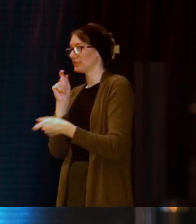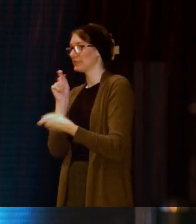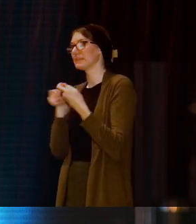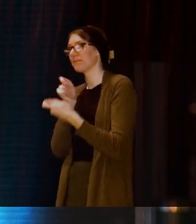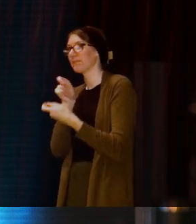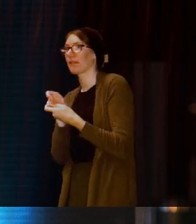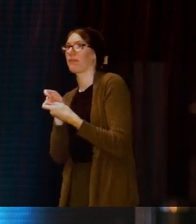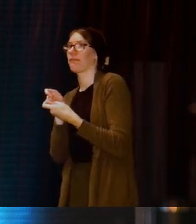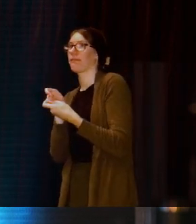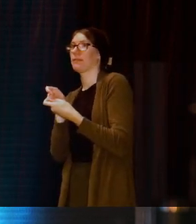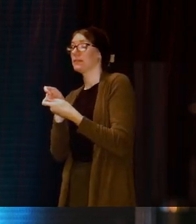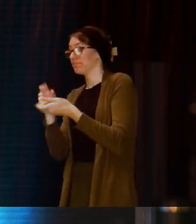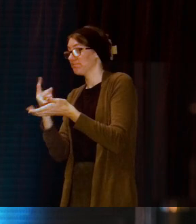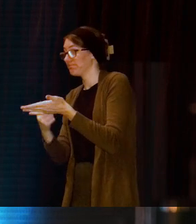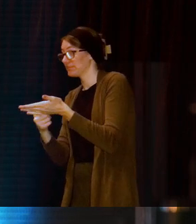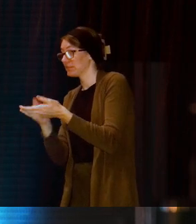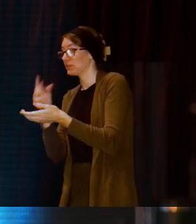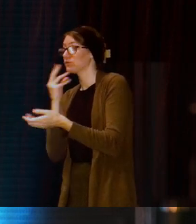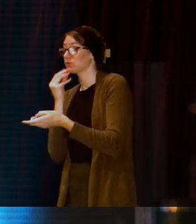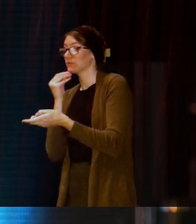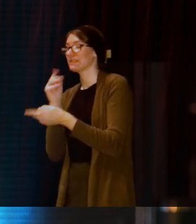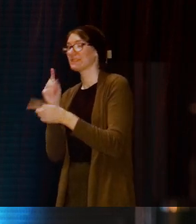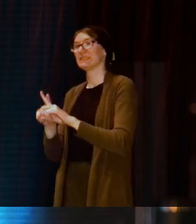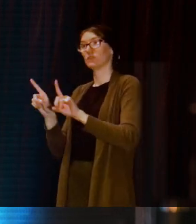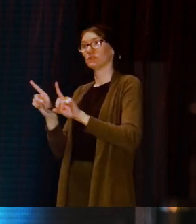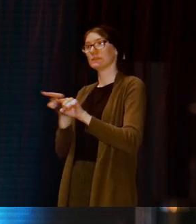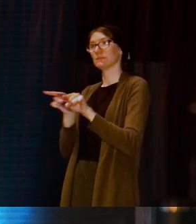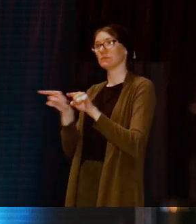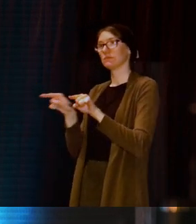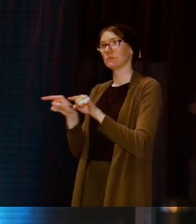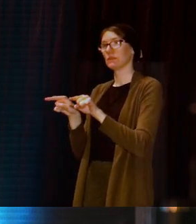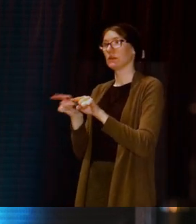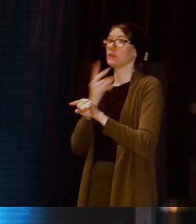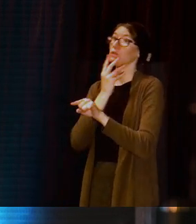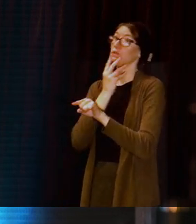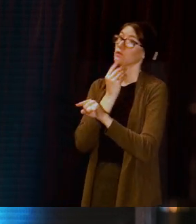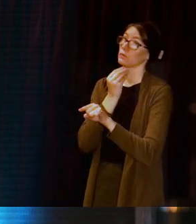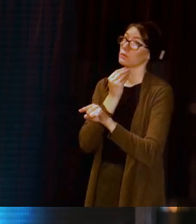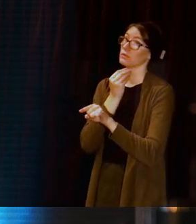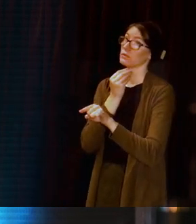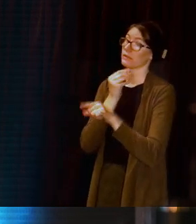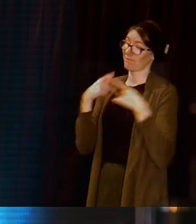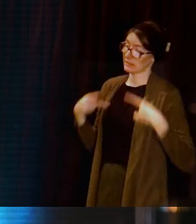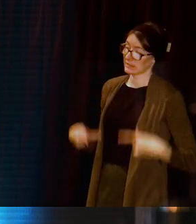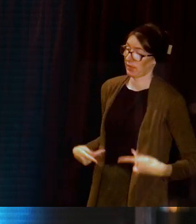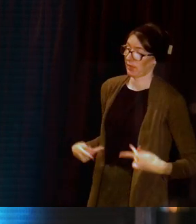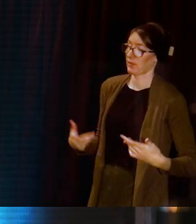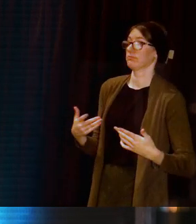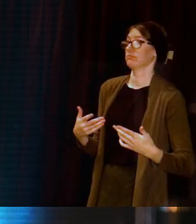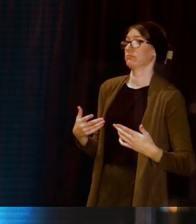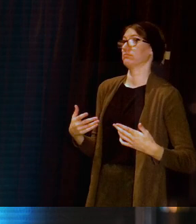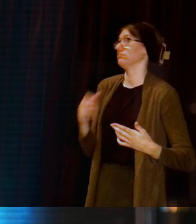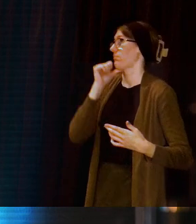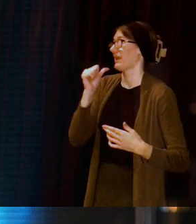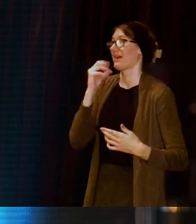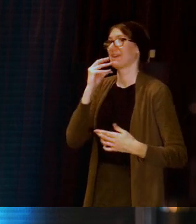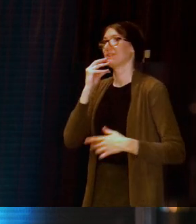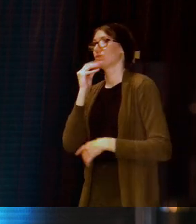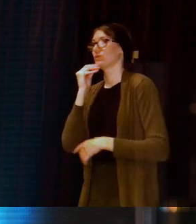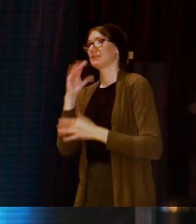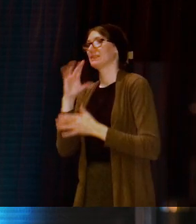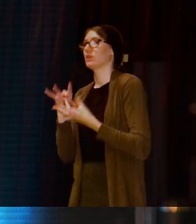specifically. In addressing the Jews, he does make a distinction in speaking about Jews who are Jews physically, but they're not